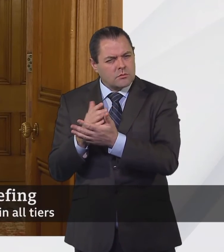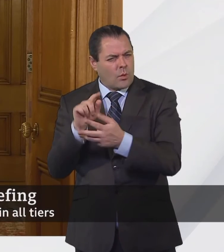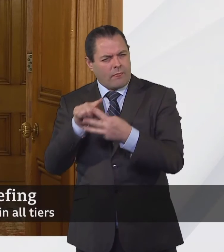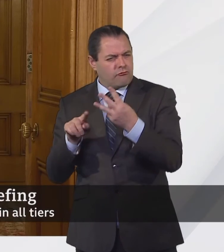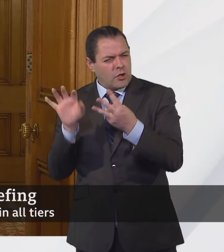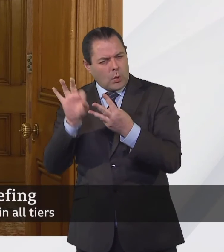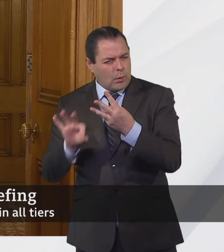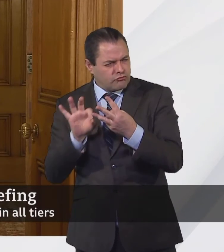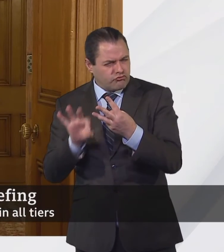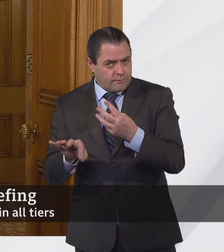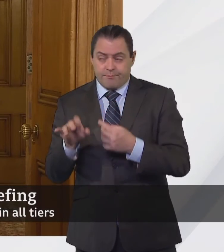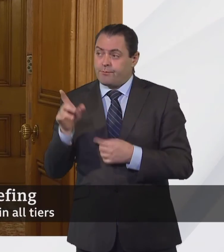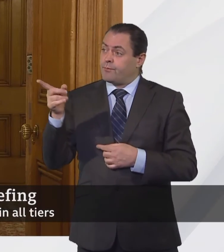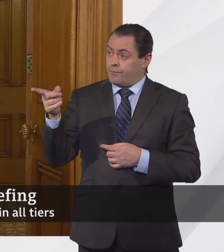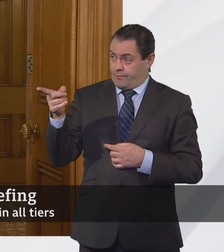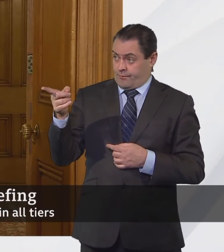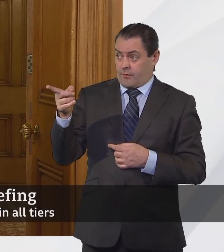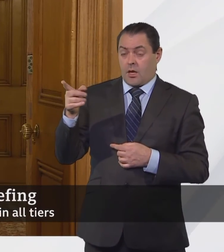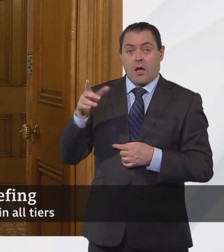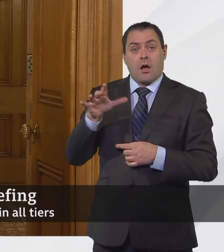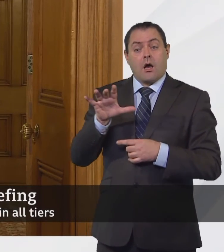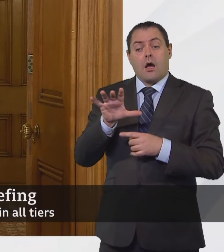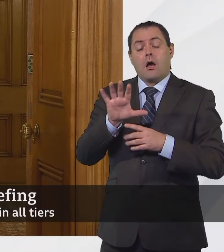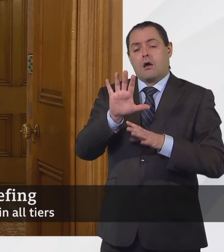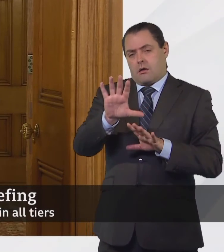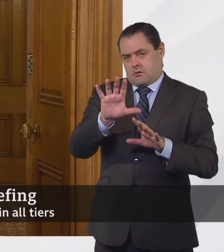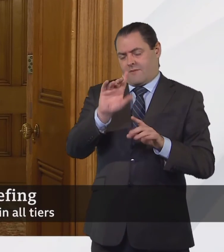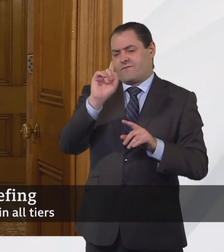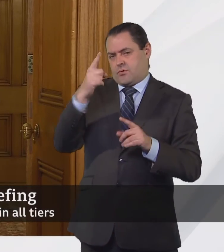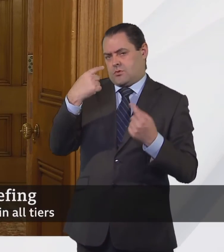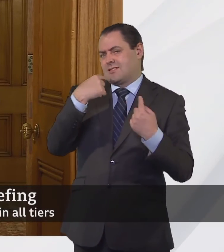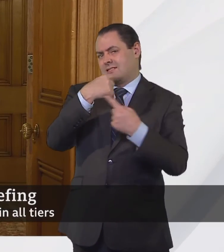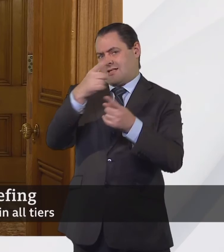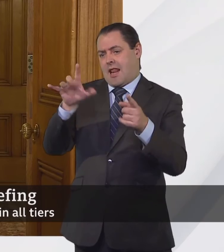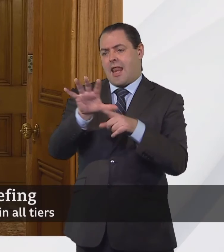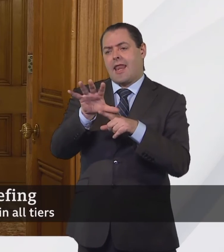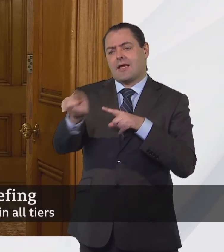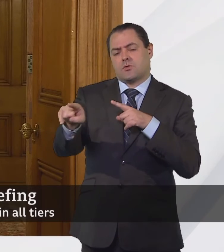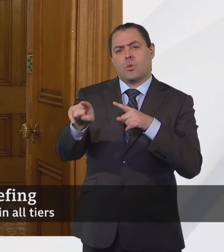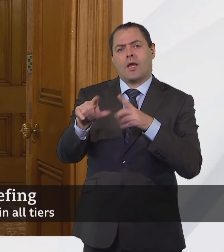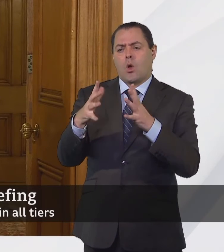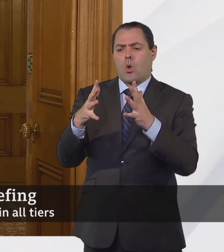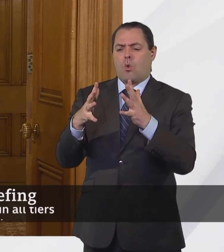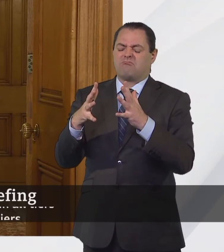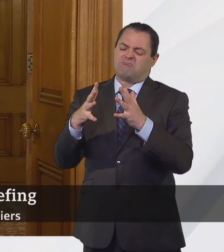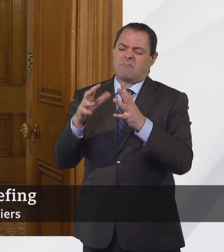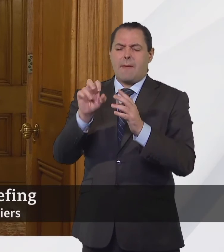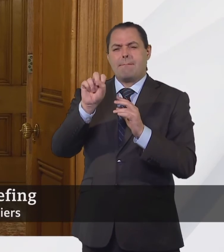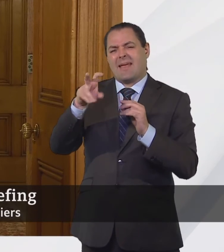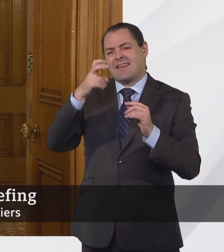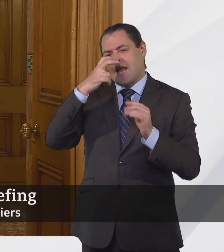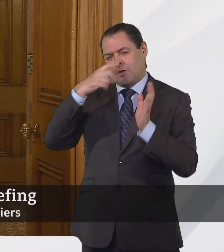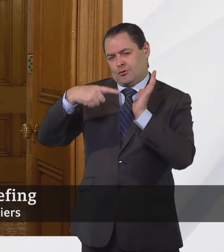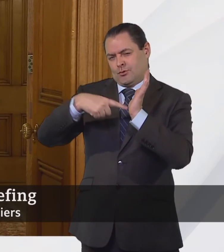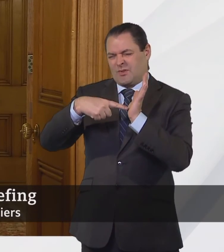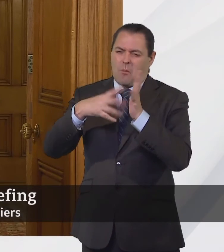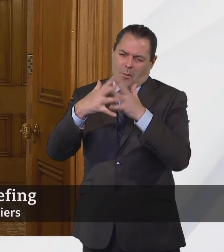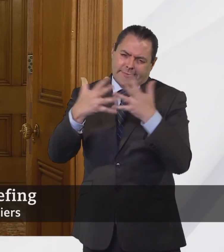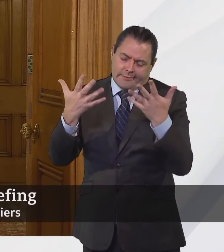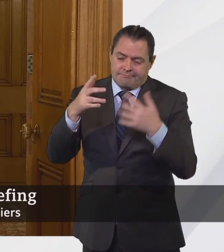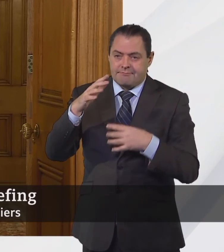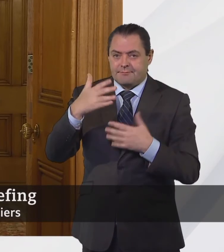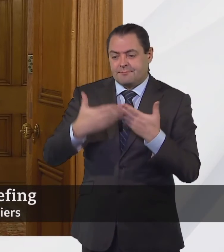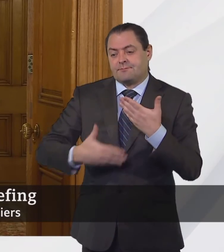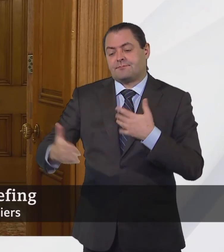happening next week from midnight on Tuesday for Wednesday, this is not continuing the lockdown. On